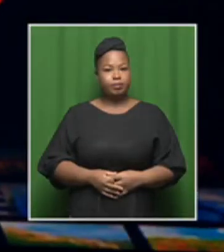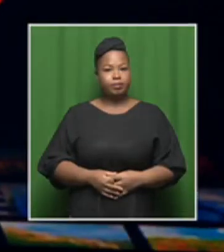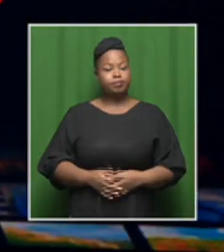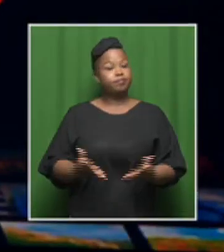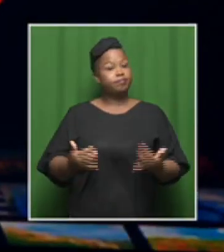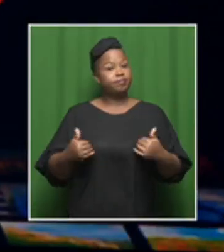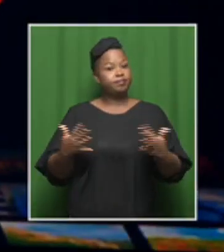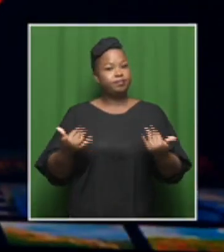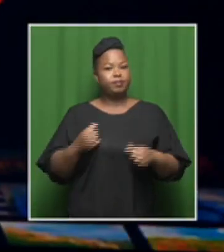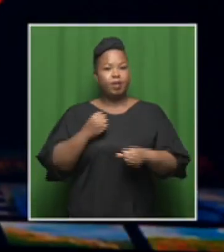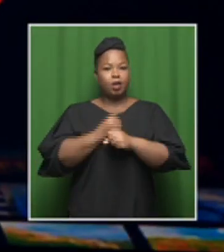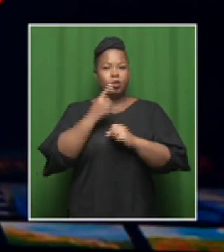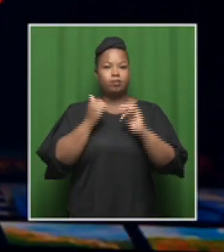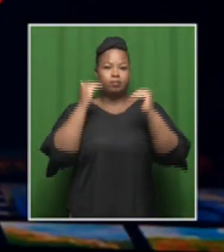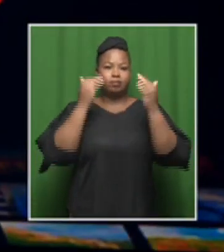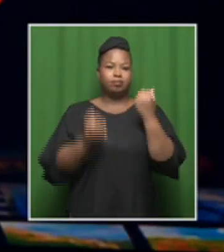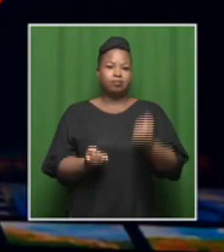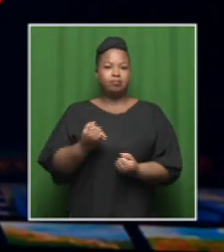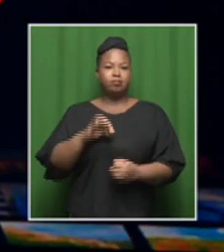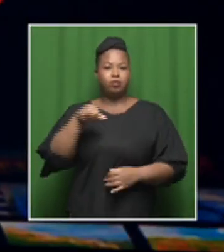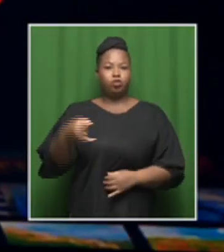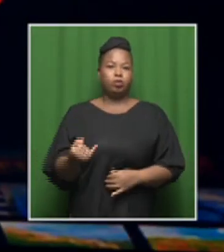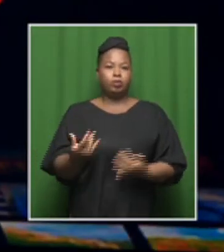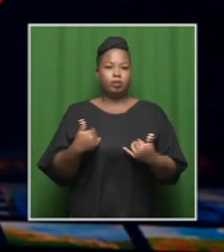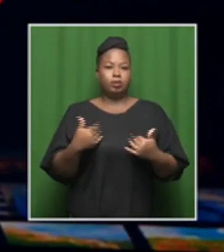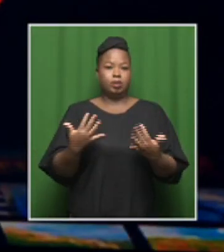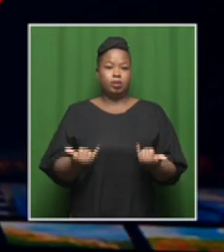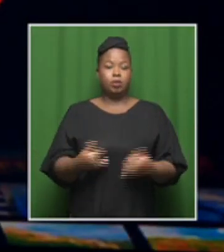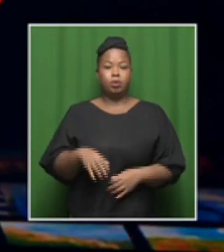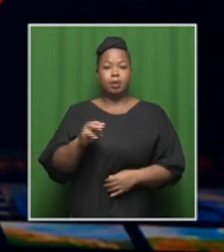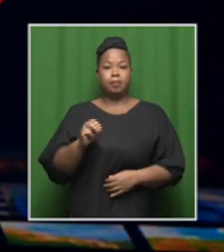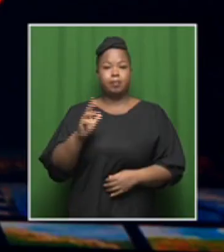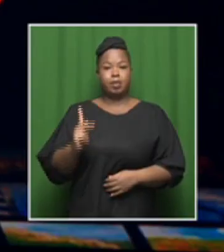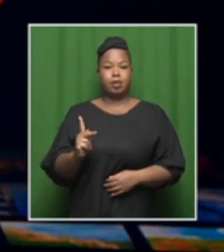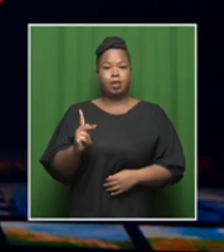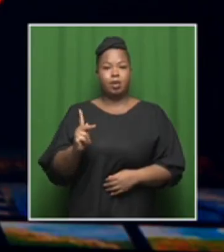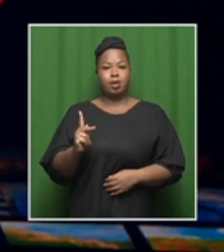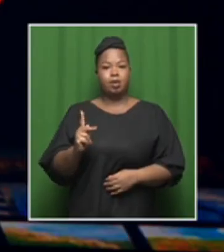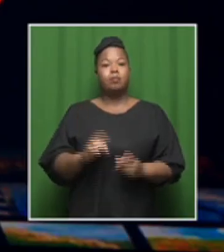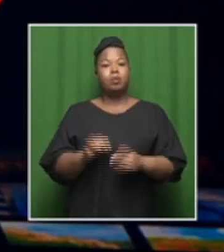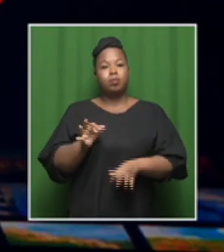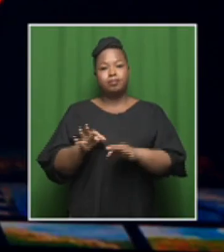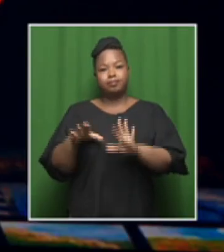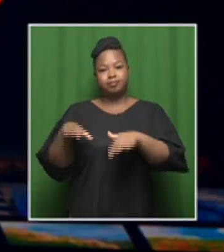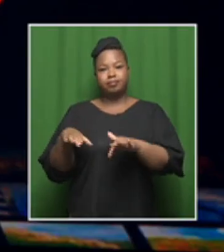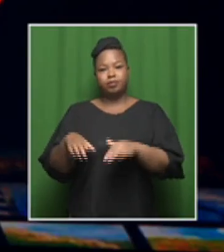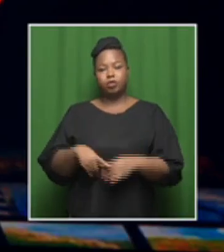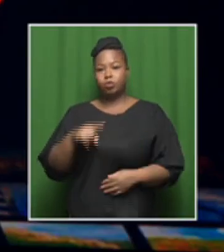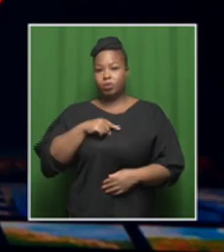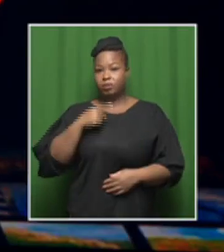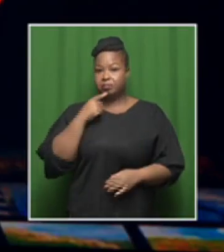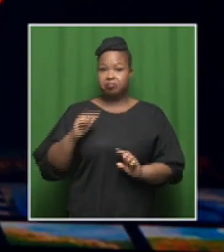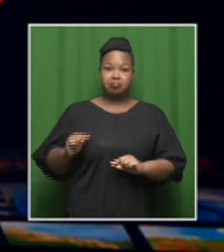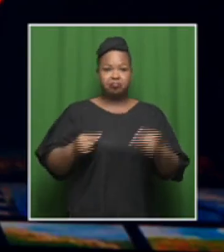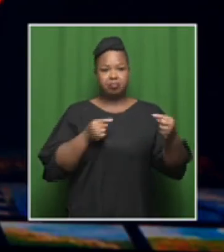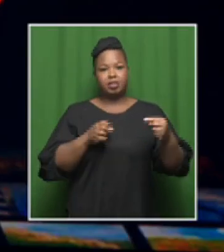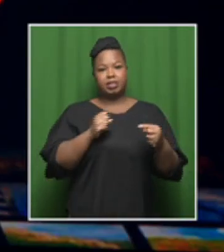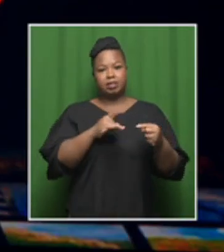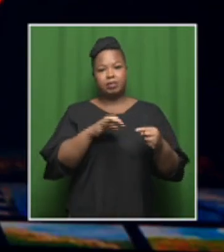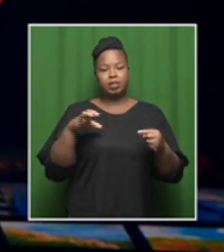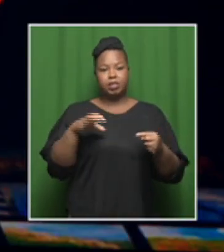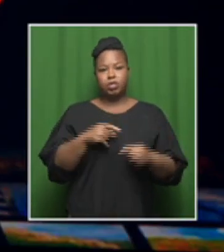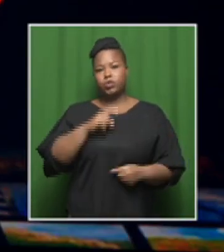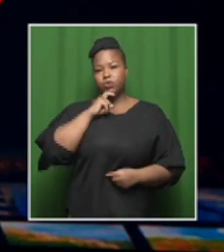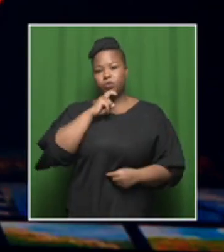And we start with the Gauteng High Court in Johannesburg, who will today hear the uMkhonto Sizwe Political Party's bid to challenge the SABC's use